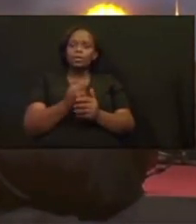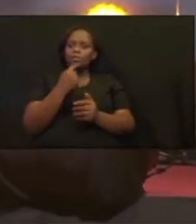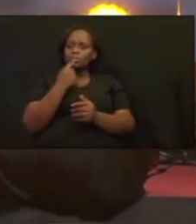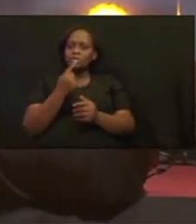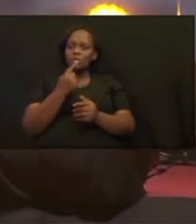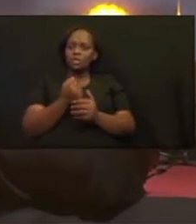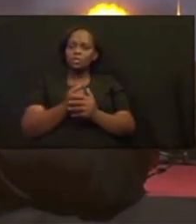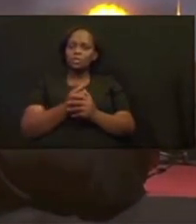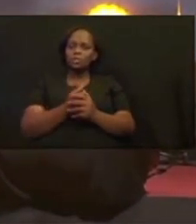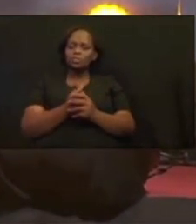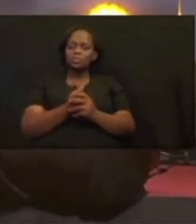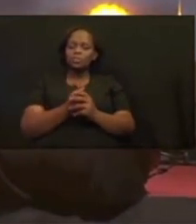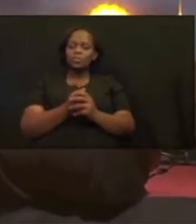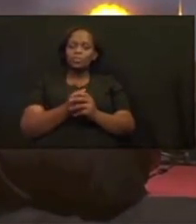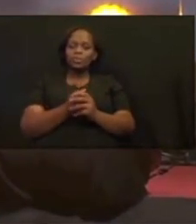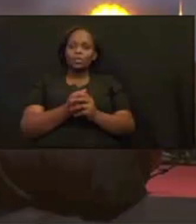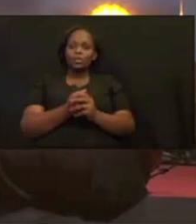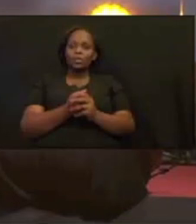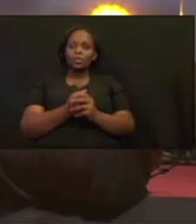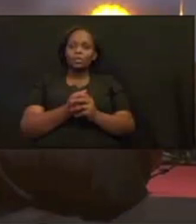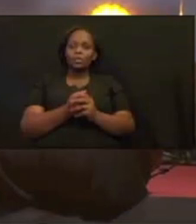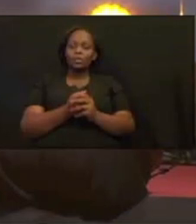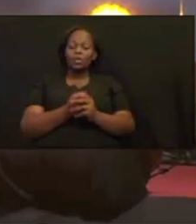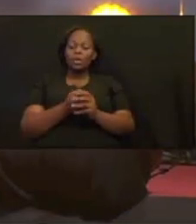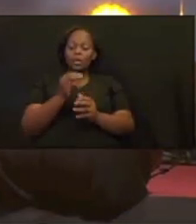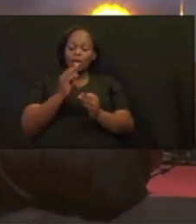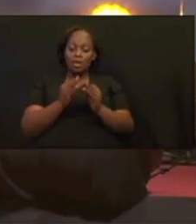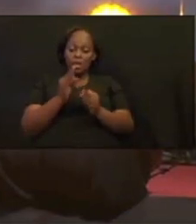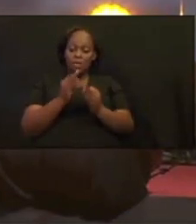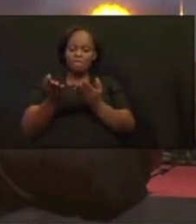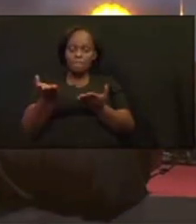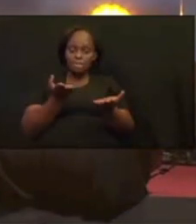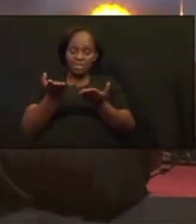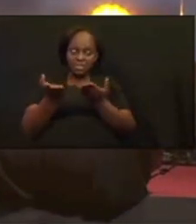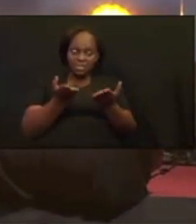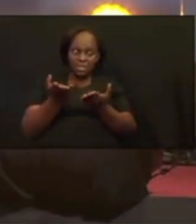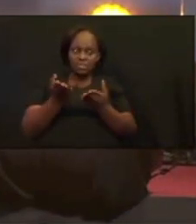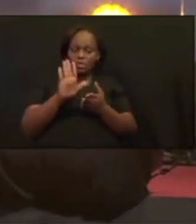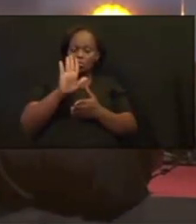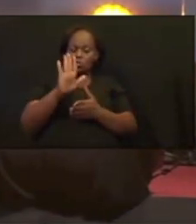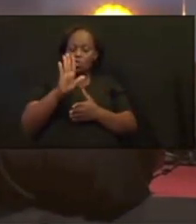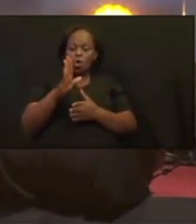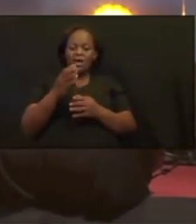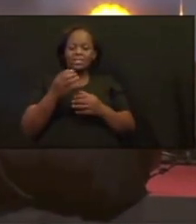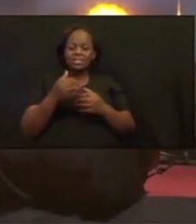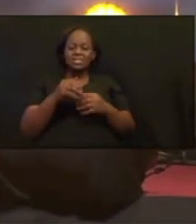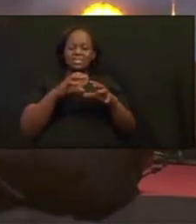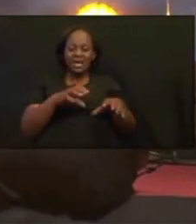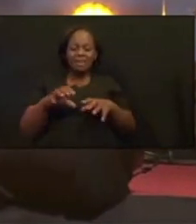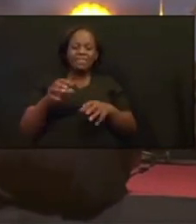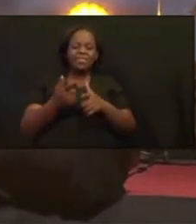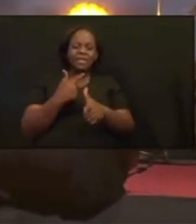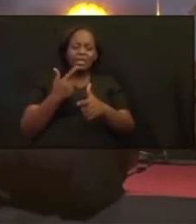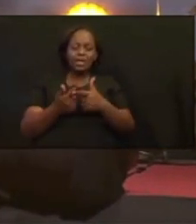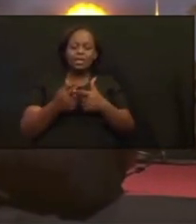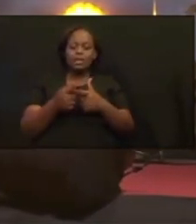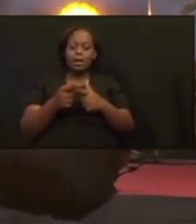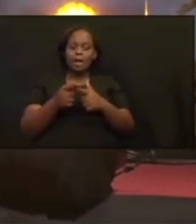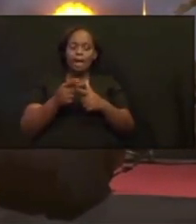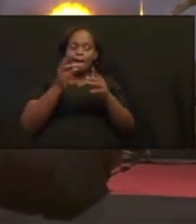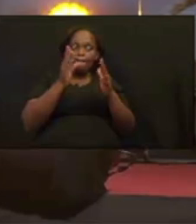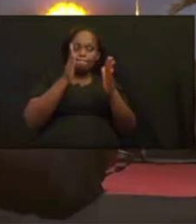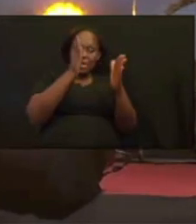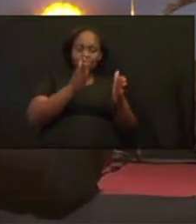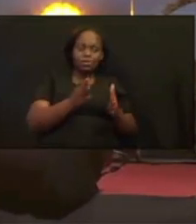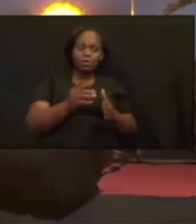by God to take you out of this situation, to change your life and change your orientation. Now that witness has come as a